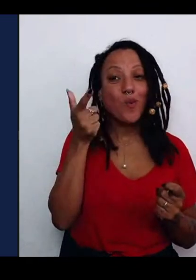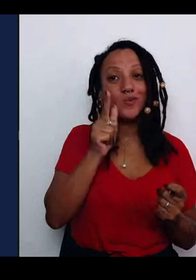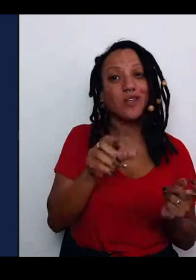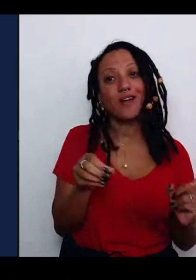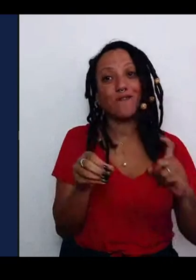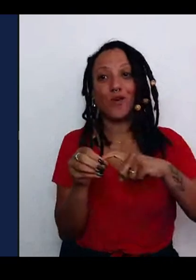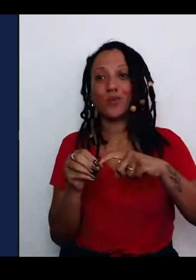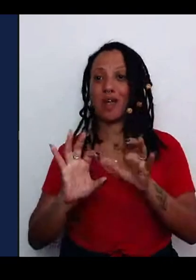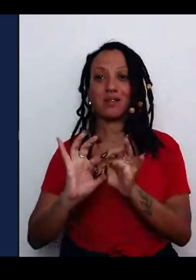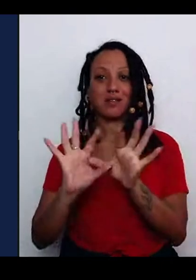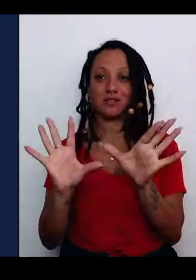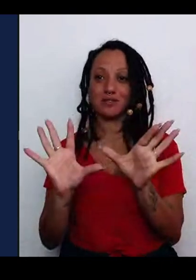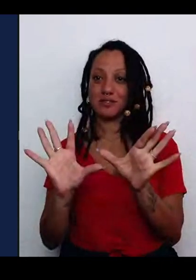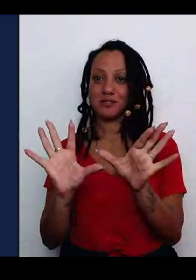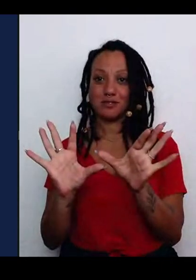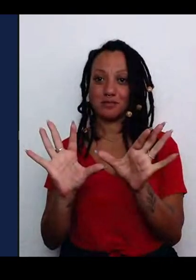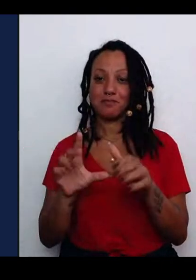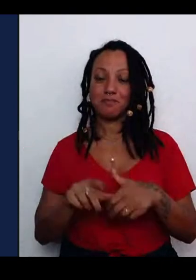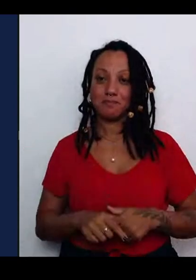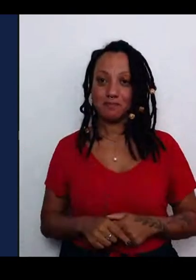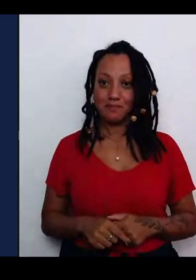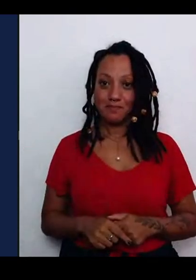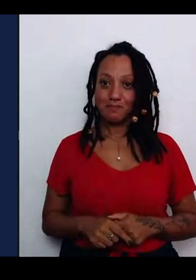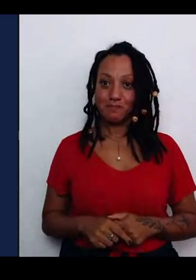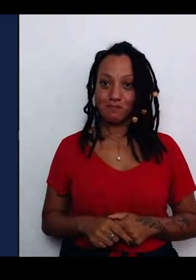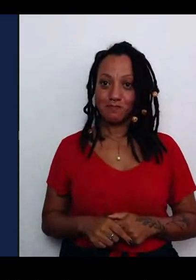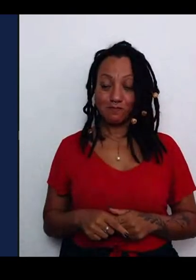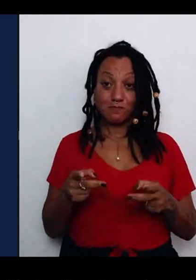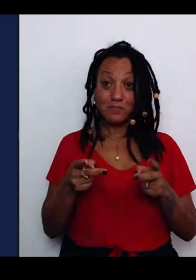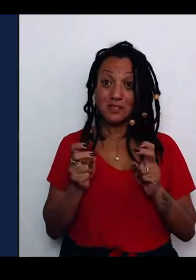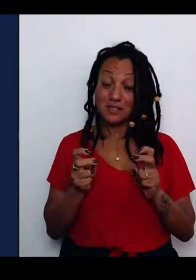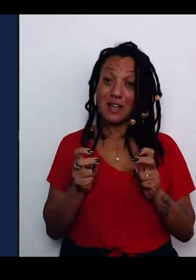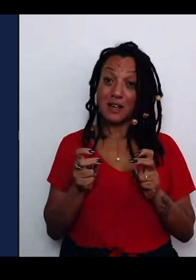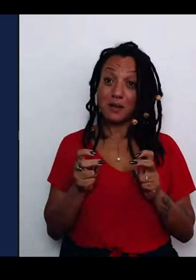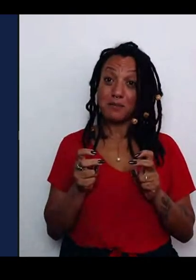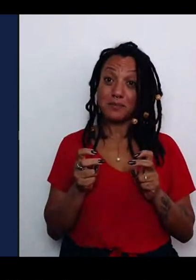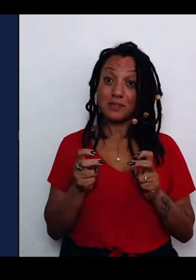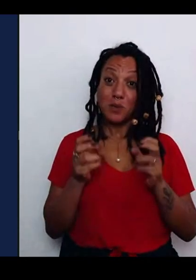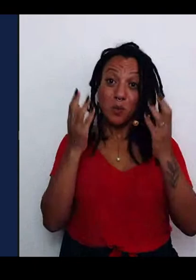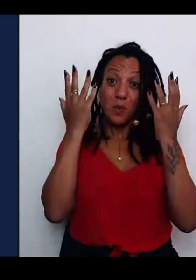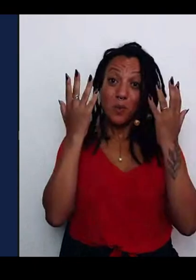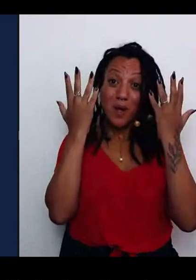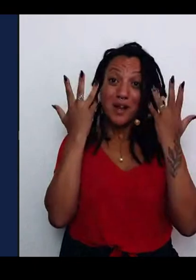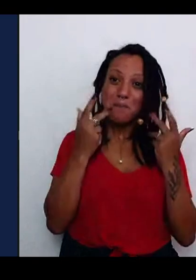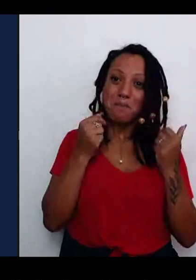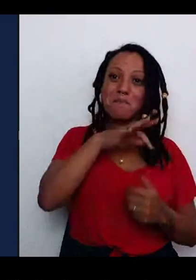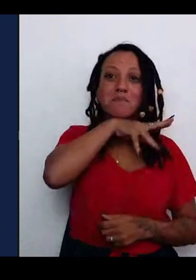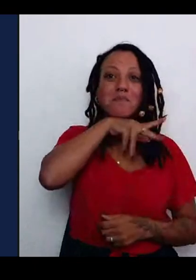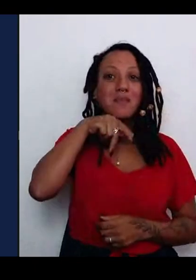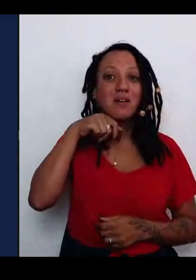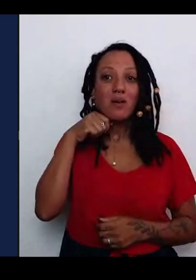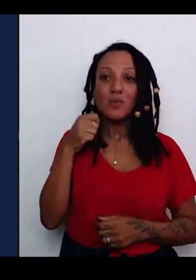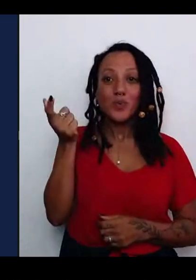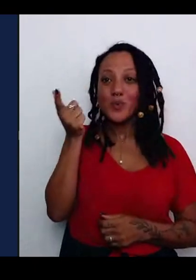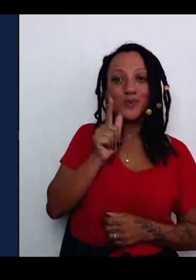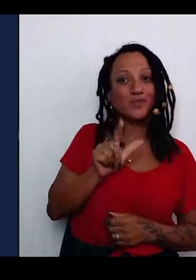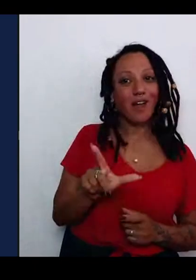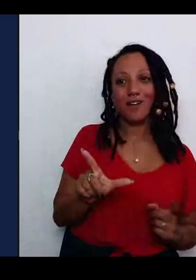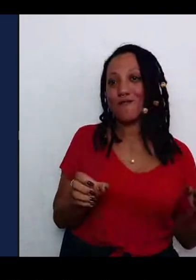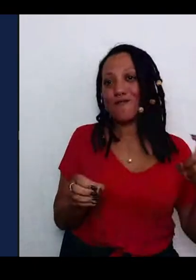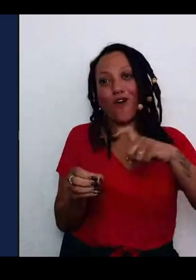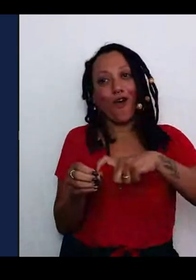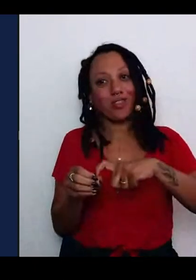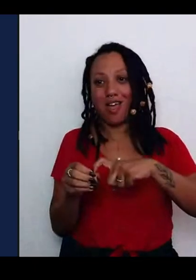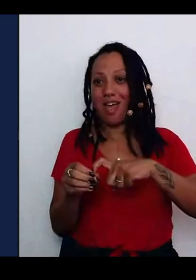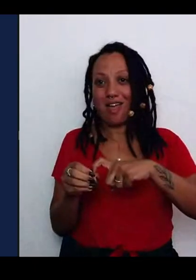to these habitats because they've been also devastated and breaking this moment of visual access to the giant authors can